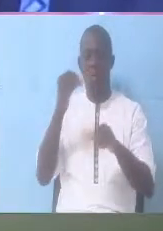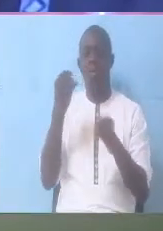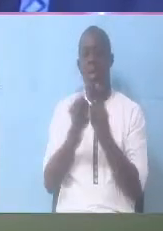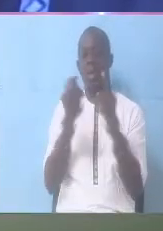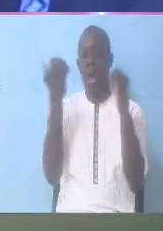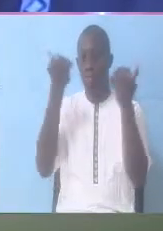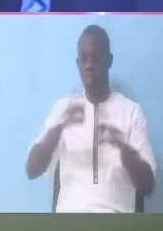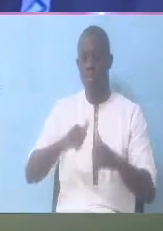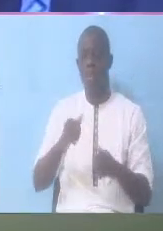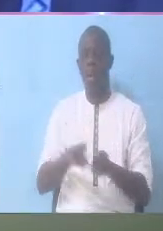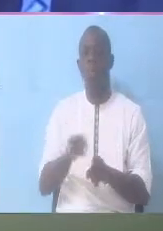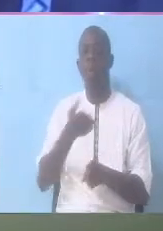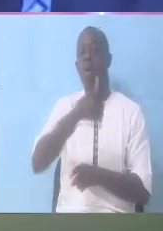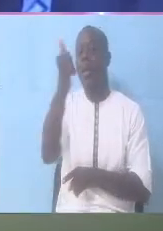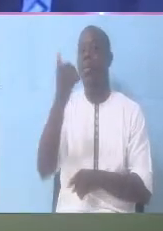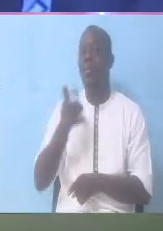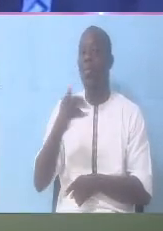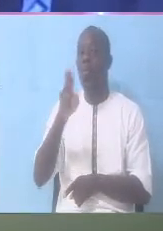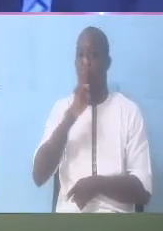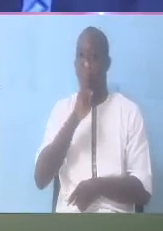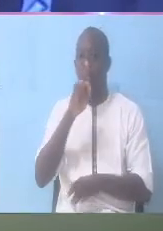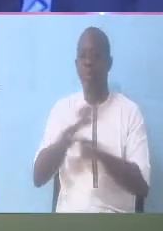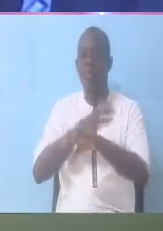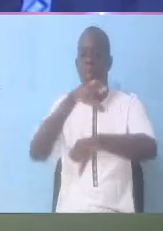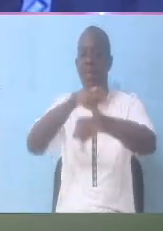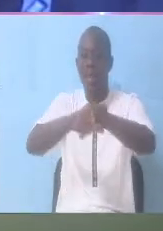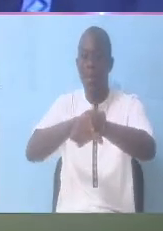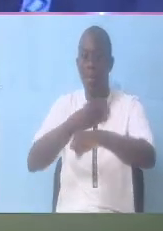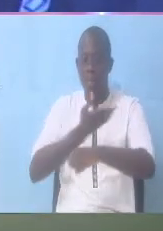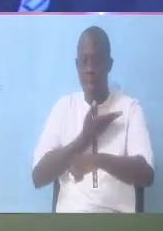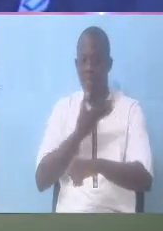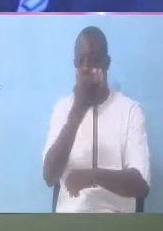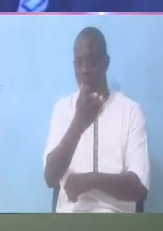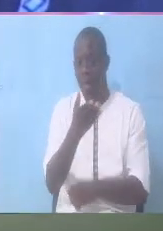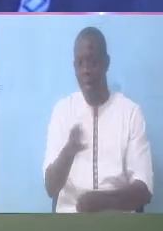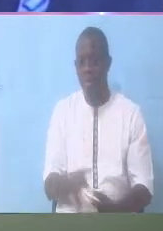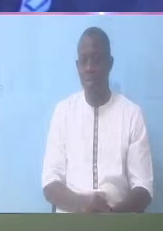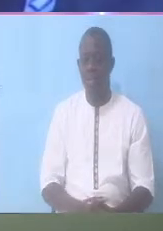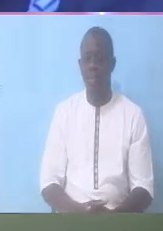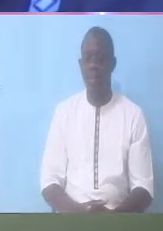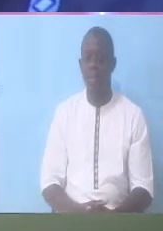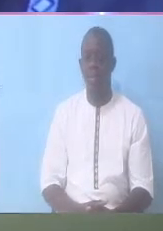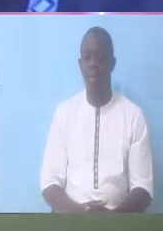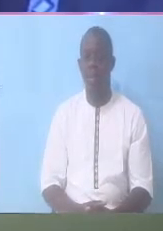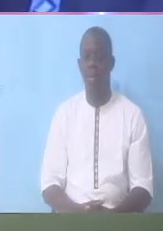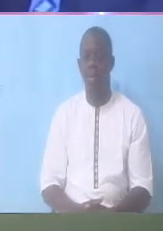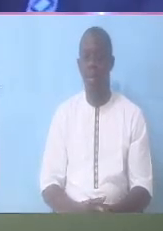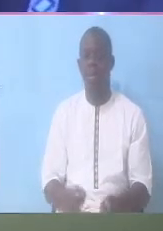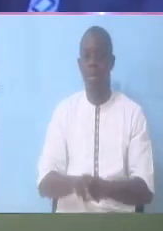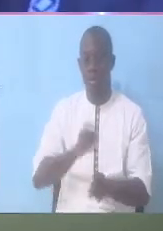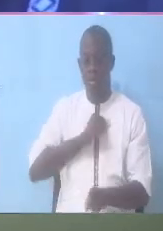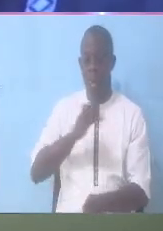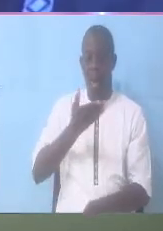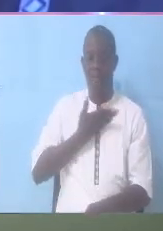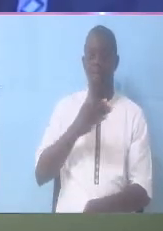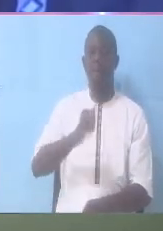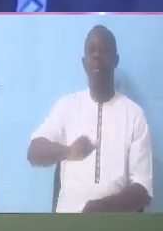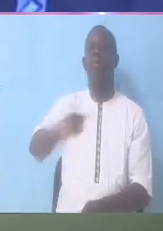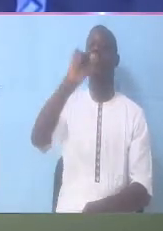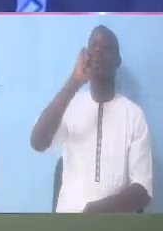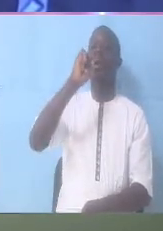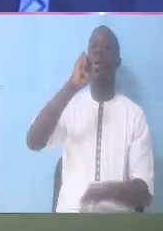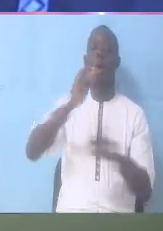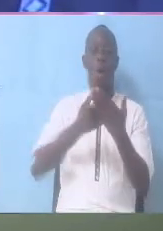those who were apprehended, yes, did they have to drink, or it was